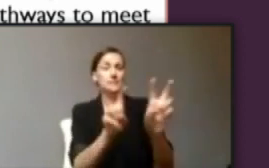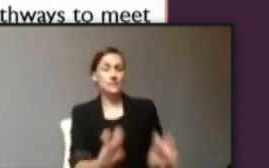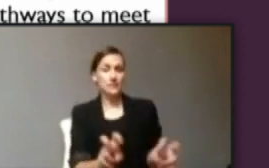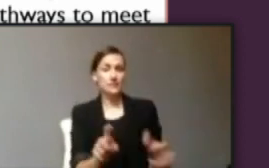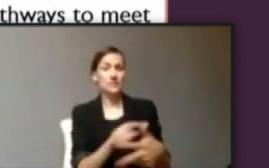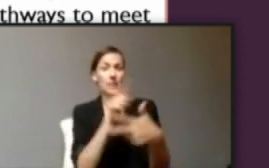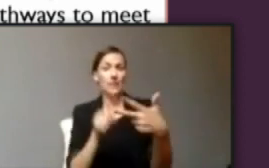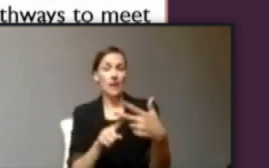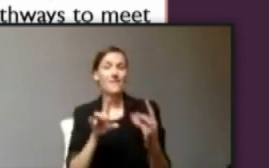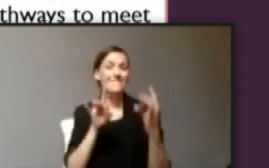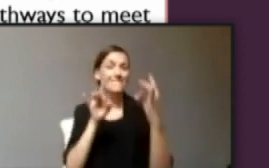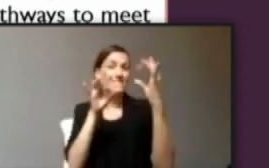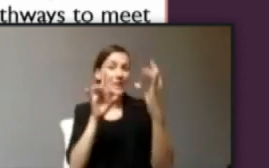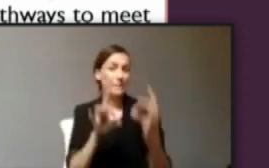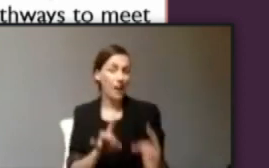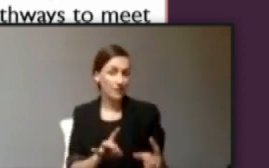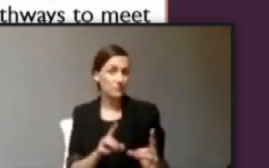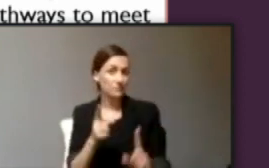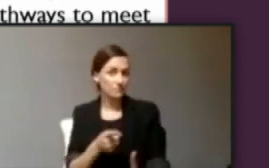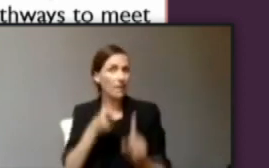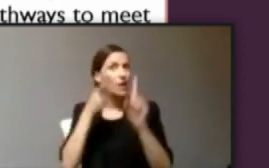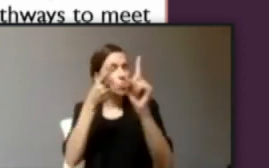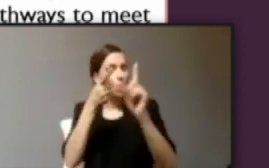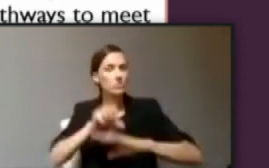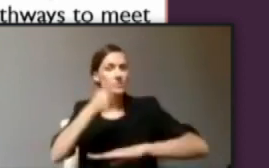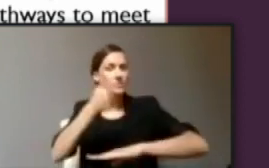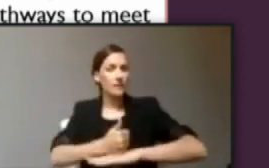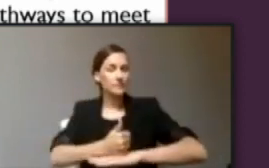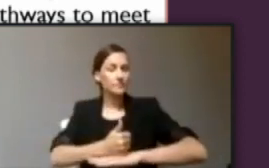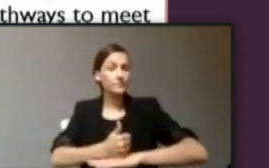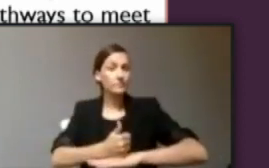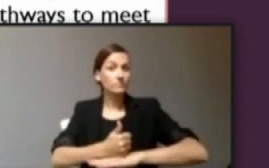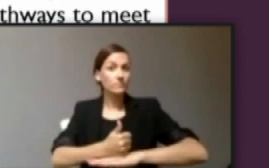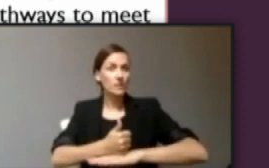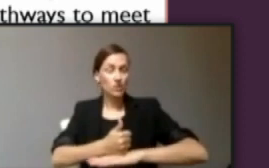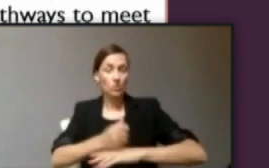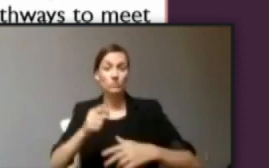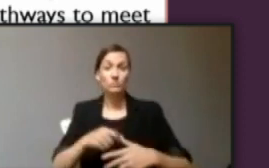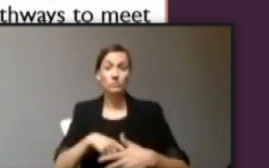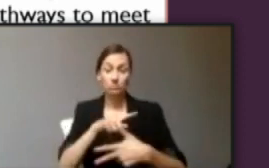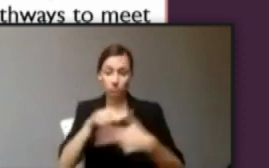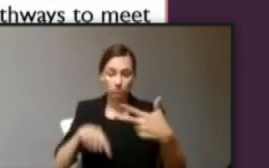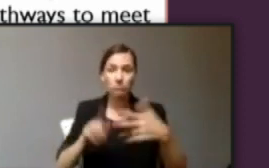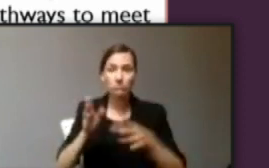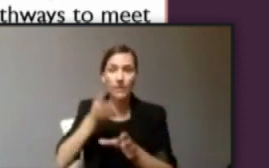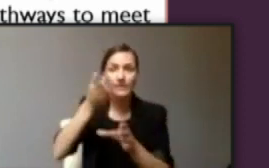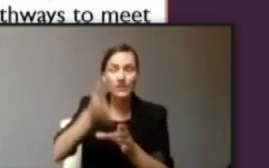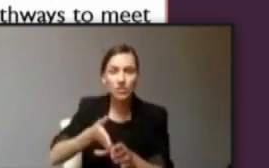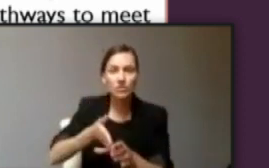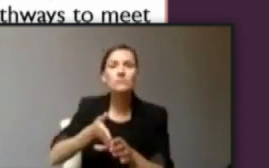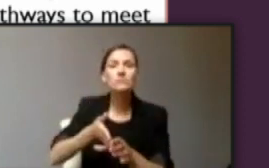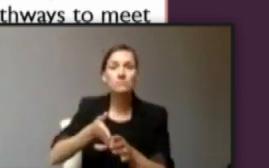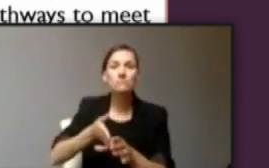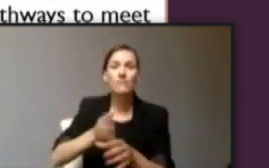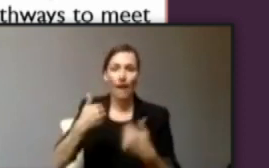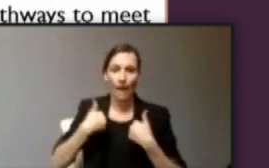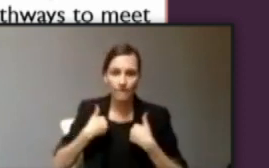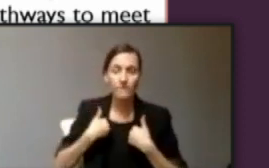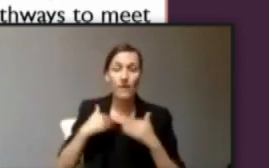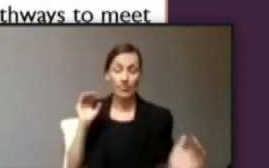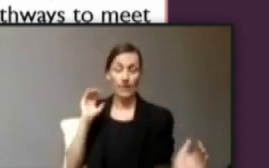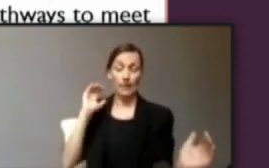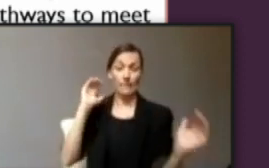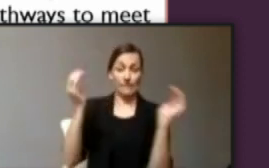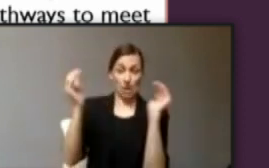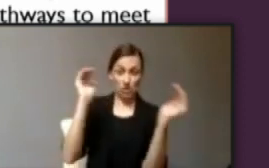then they do a feedback and goal set. And so in the intervention condition, they're getting that. In the comparison condition, they're getting some of the